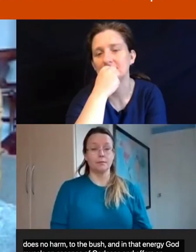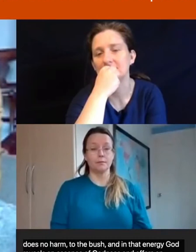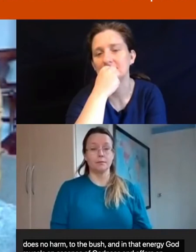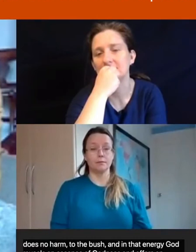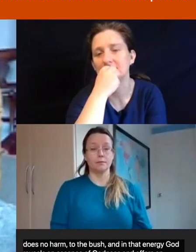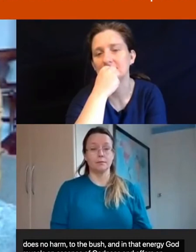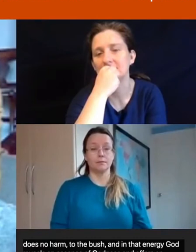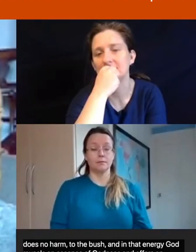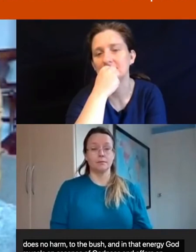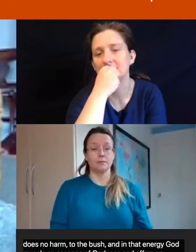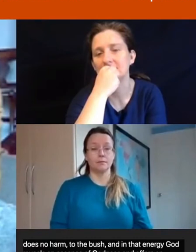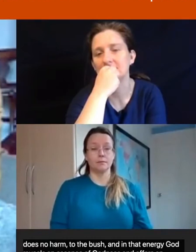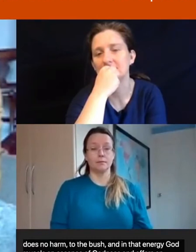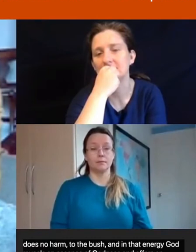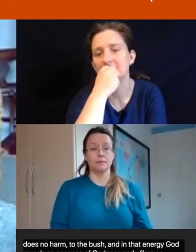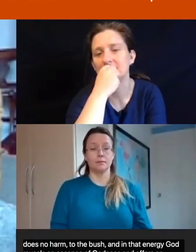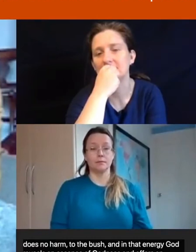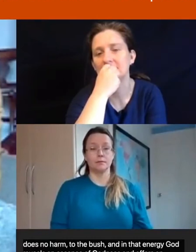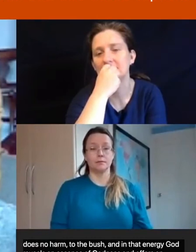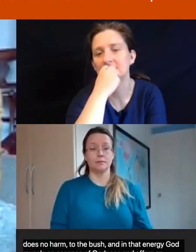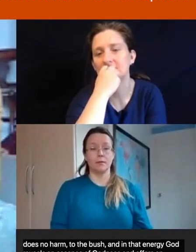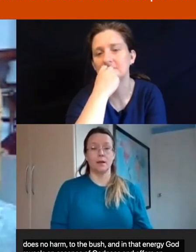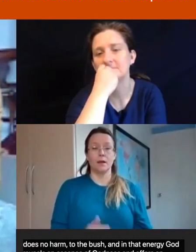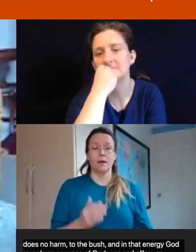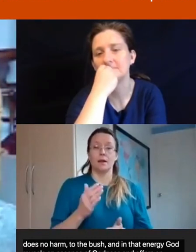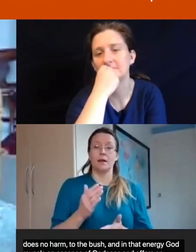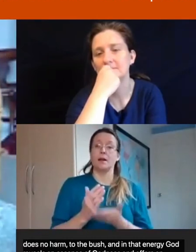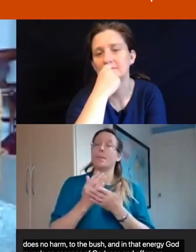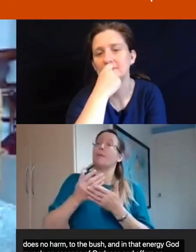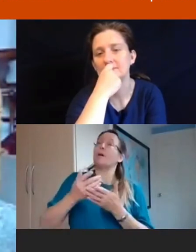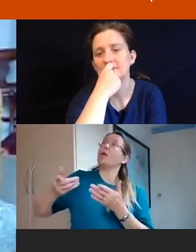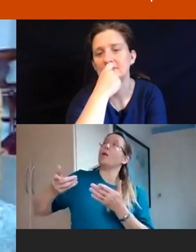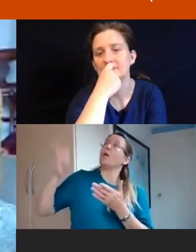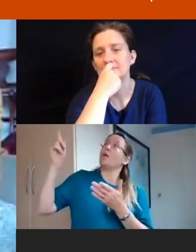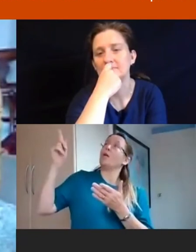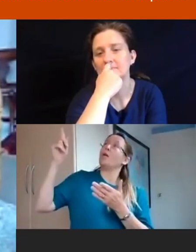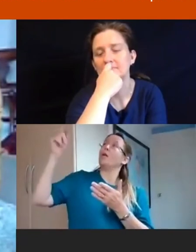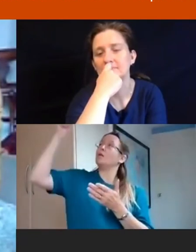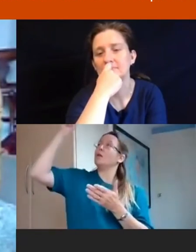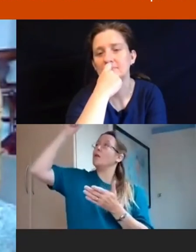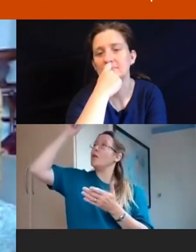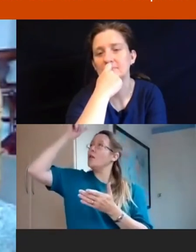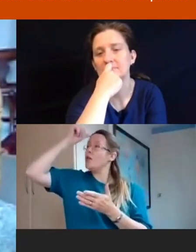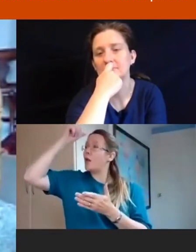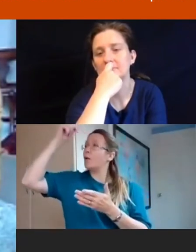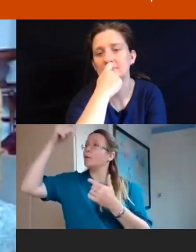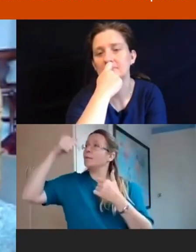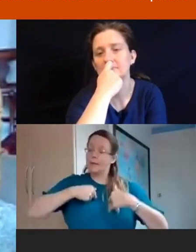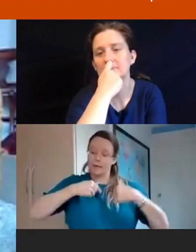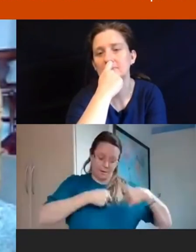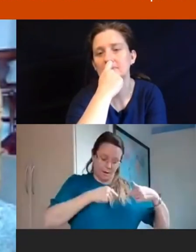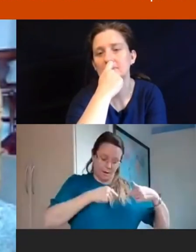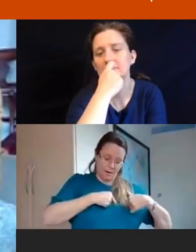it's not that God knows me in my heart, but God celebrates